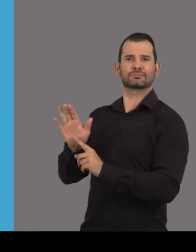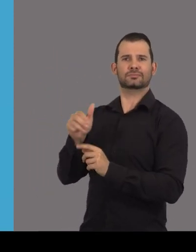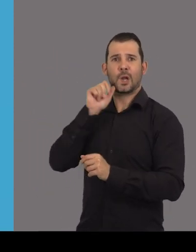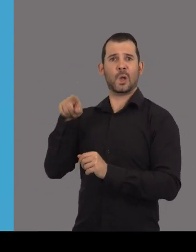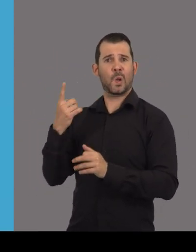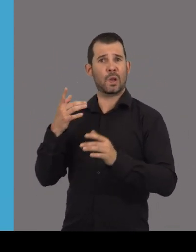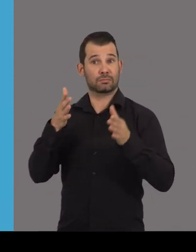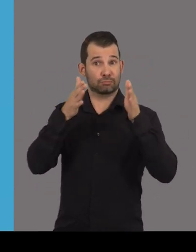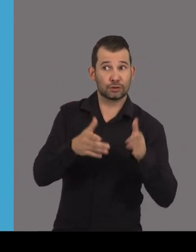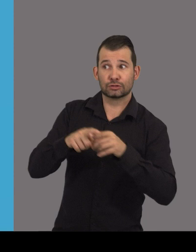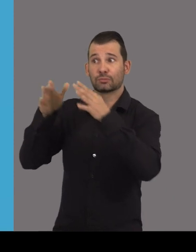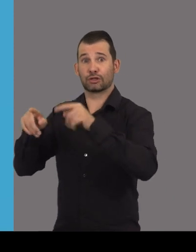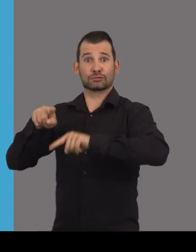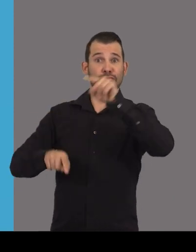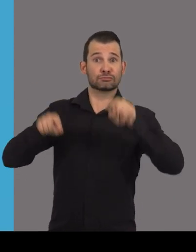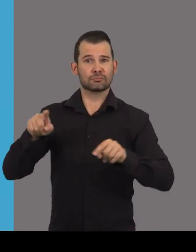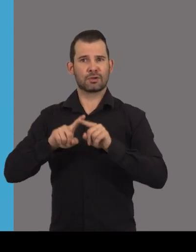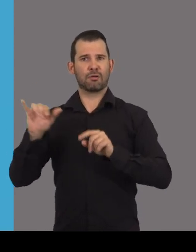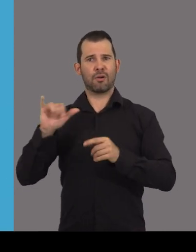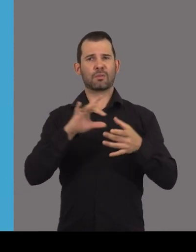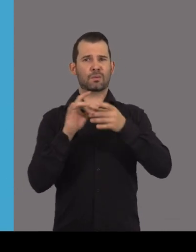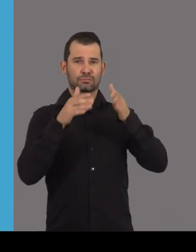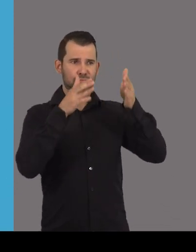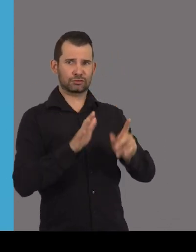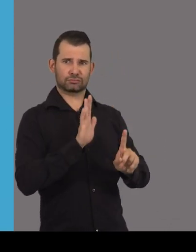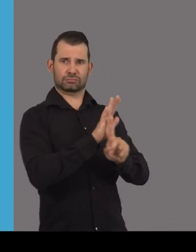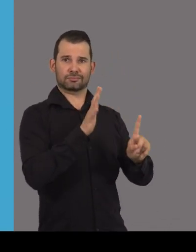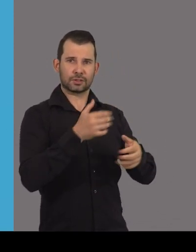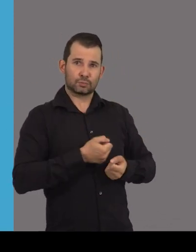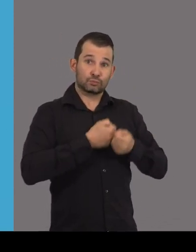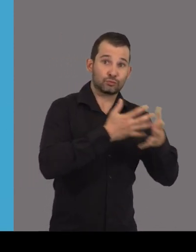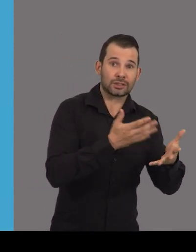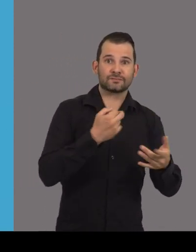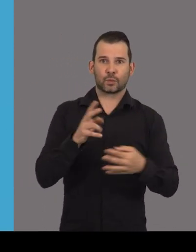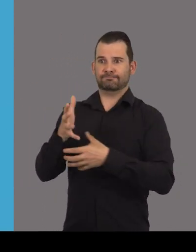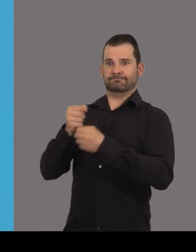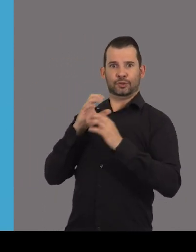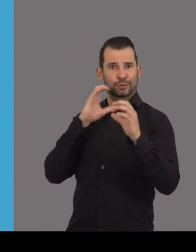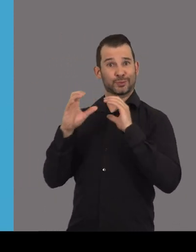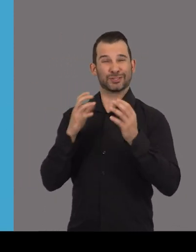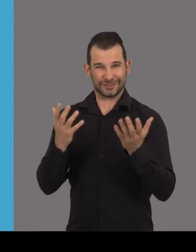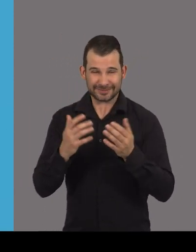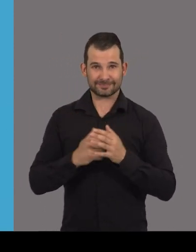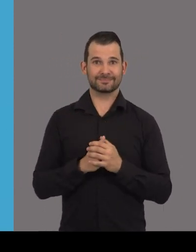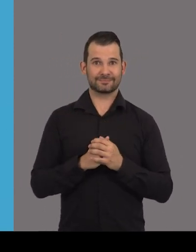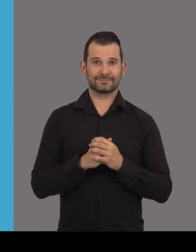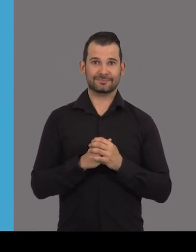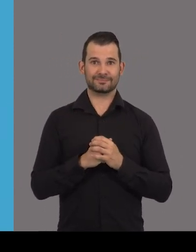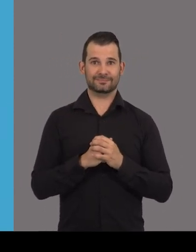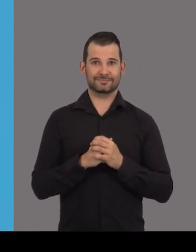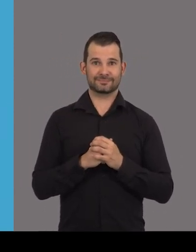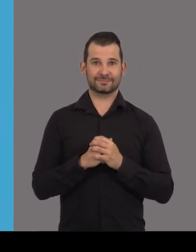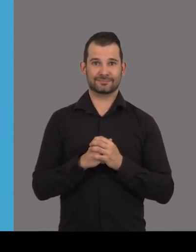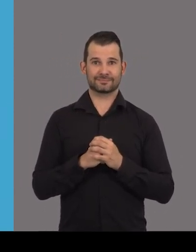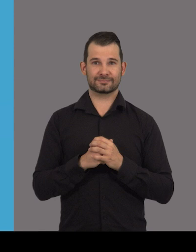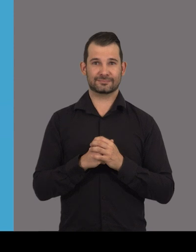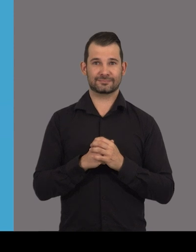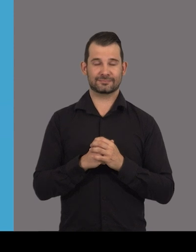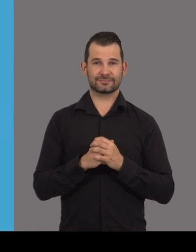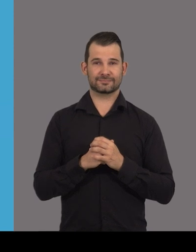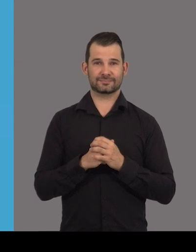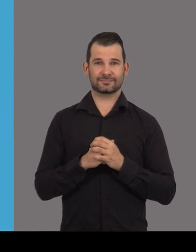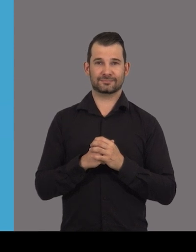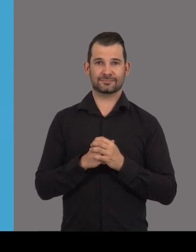access to can vary not only from person to person, but in terms of a single individual's expressive and receptive communication.